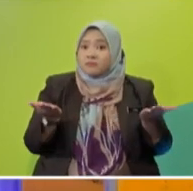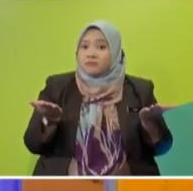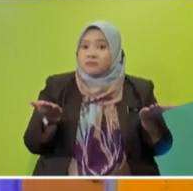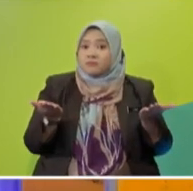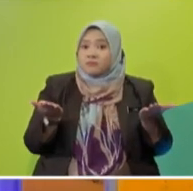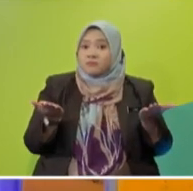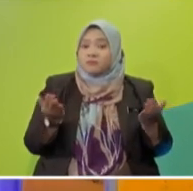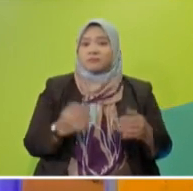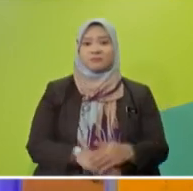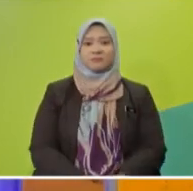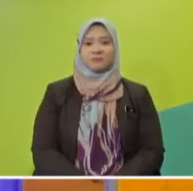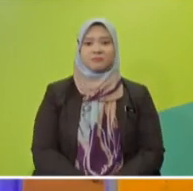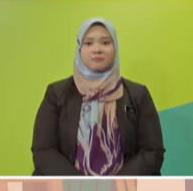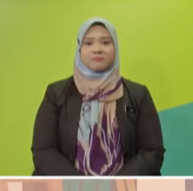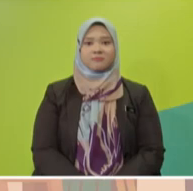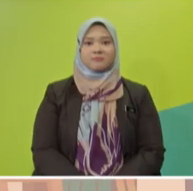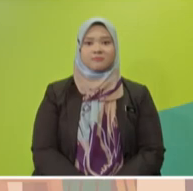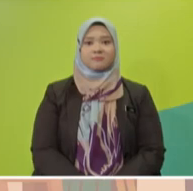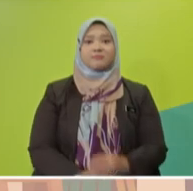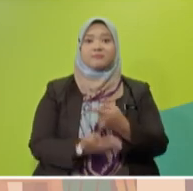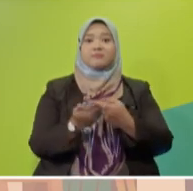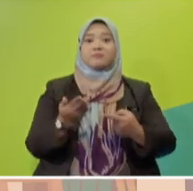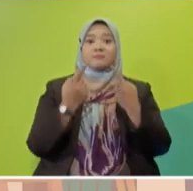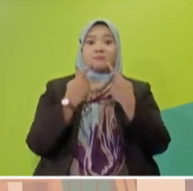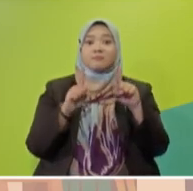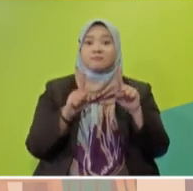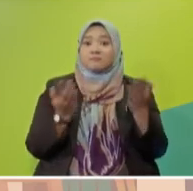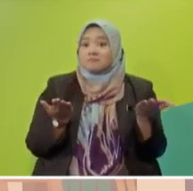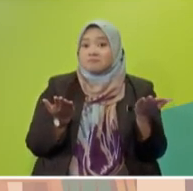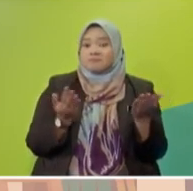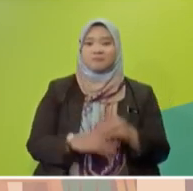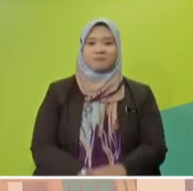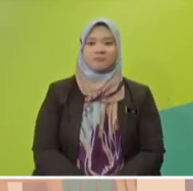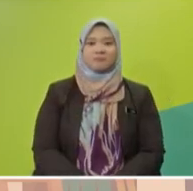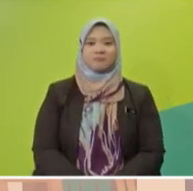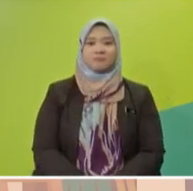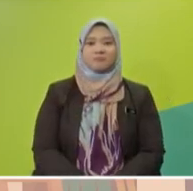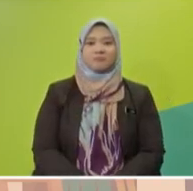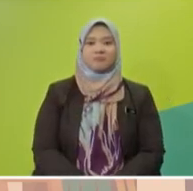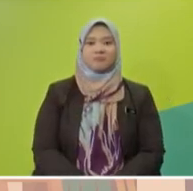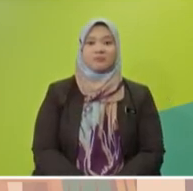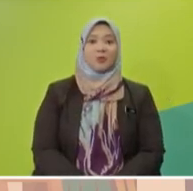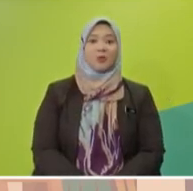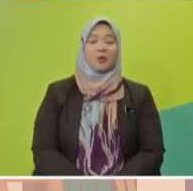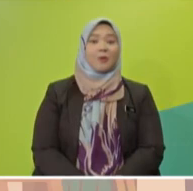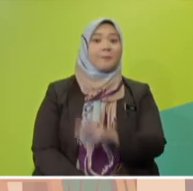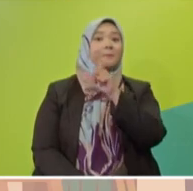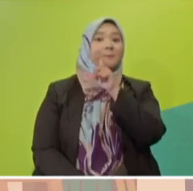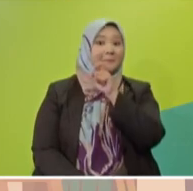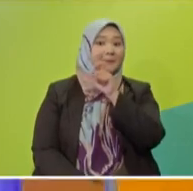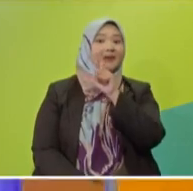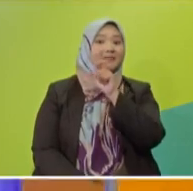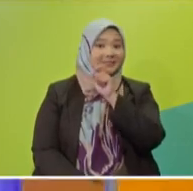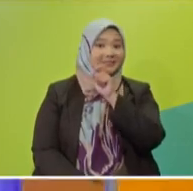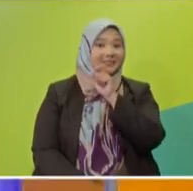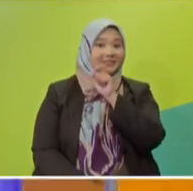Okay, maybe let's ask Sashwina? Sashwina? A parrot. Yes, of course, it's a